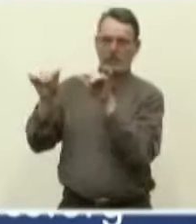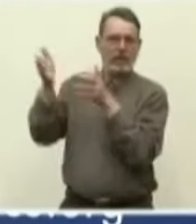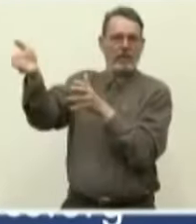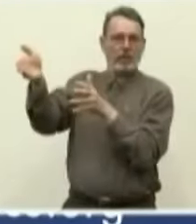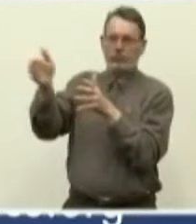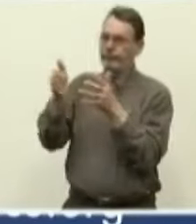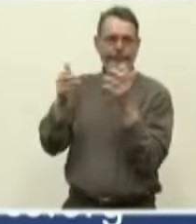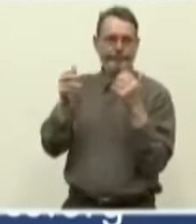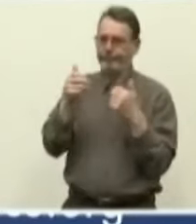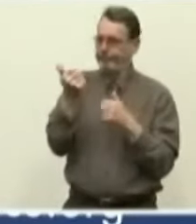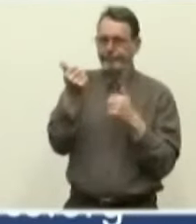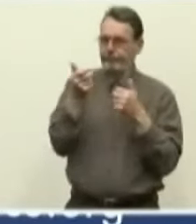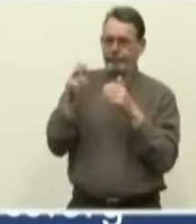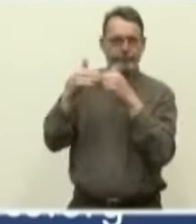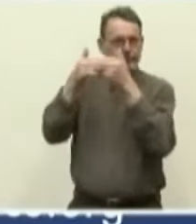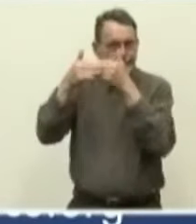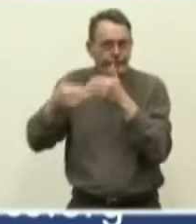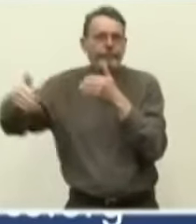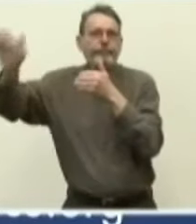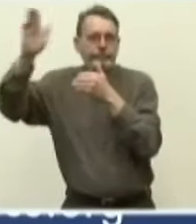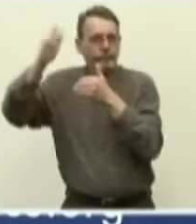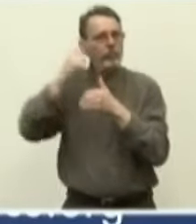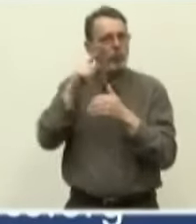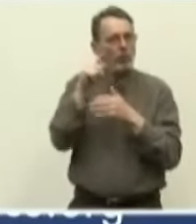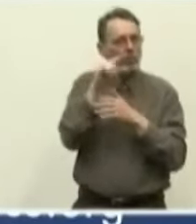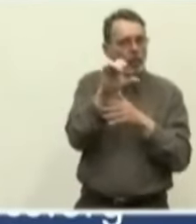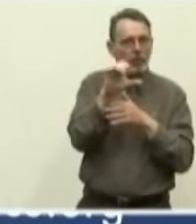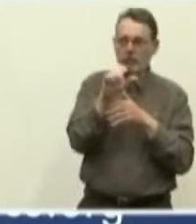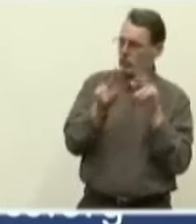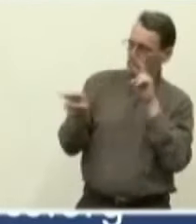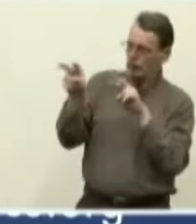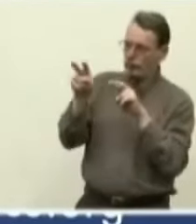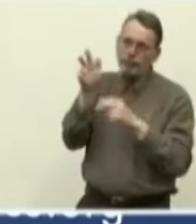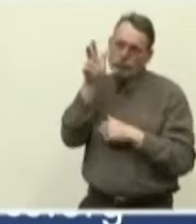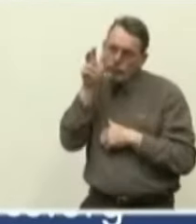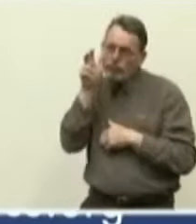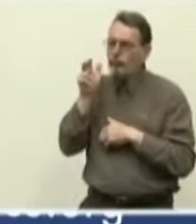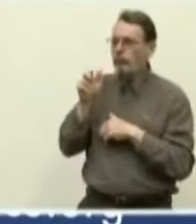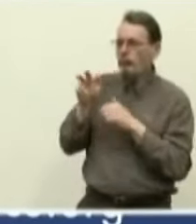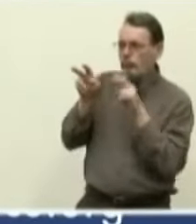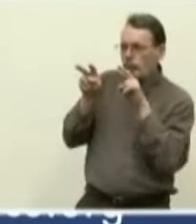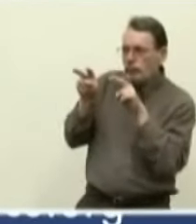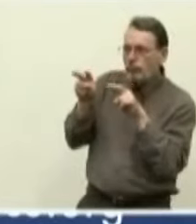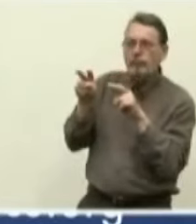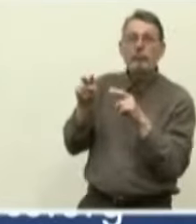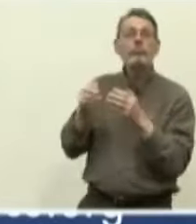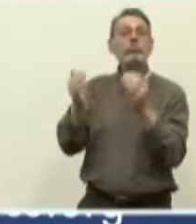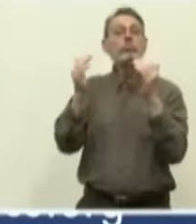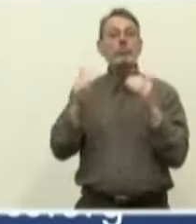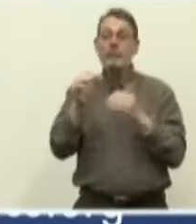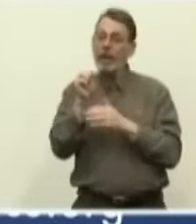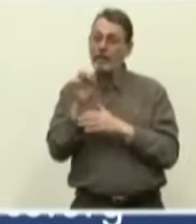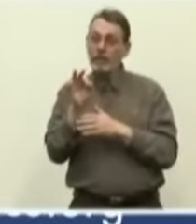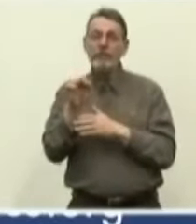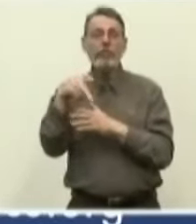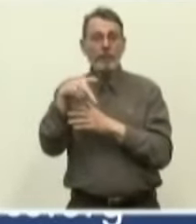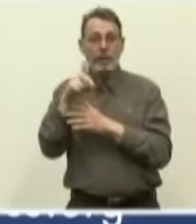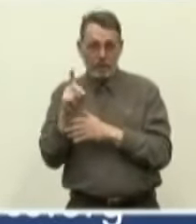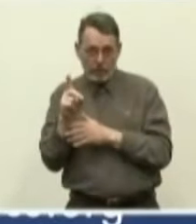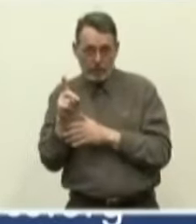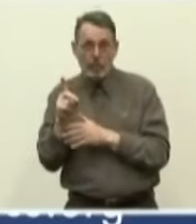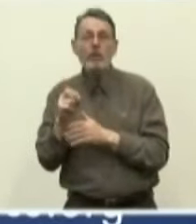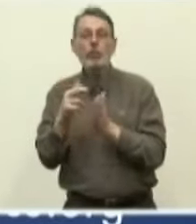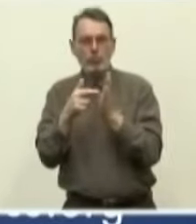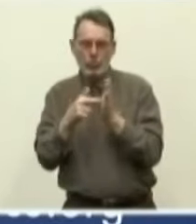available in perpetuity for public inspection. Next, San Francisco Police Department directives mandate